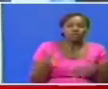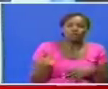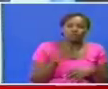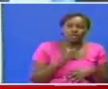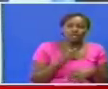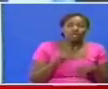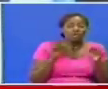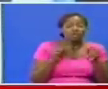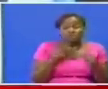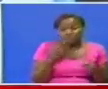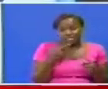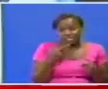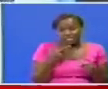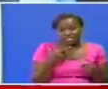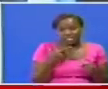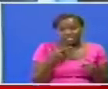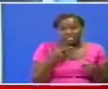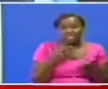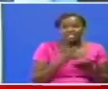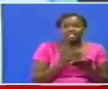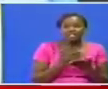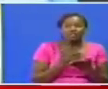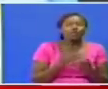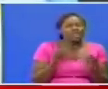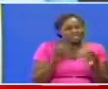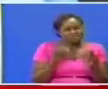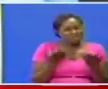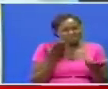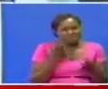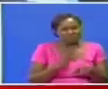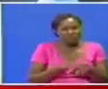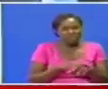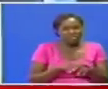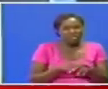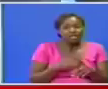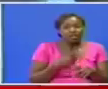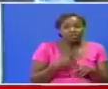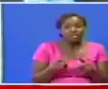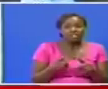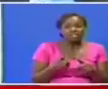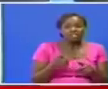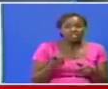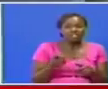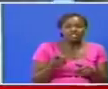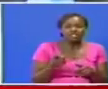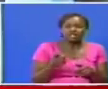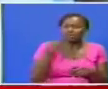may be saying, that sounds good, but you are a politician. I think this is better.